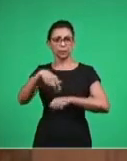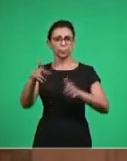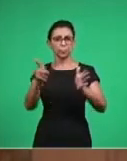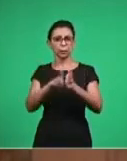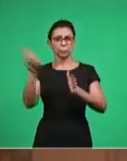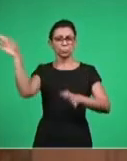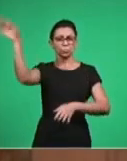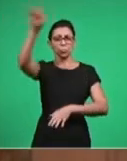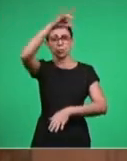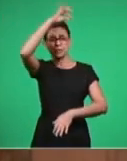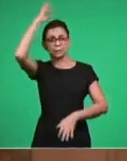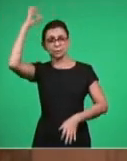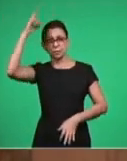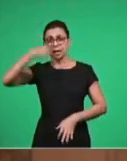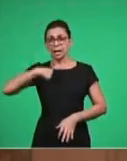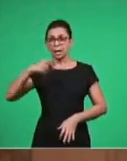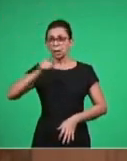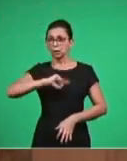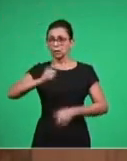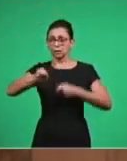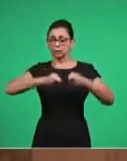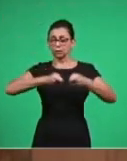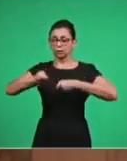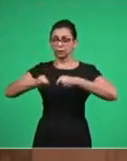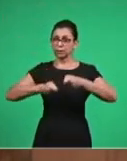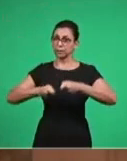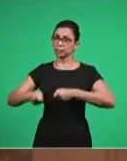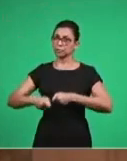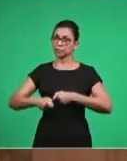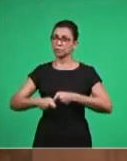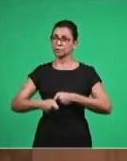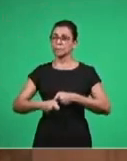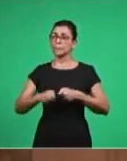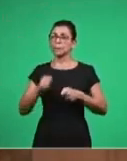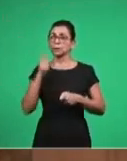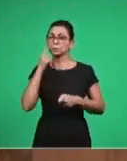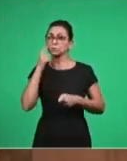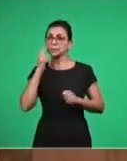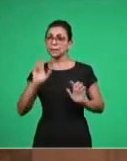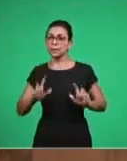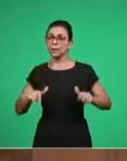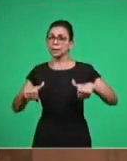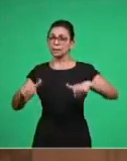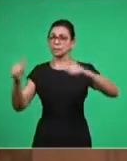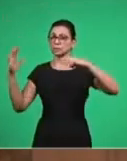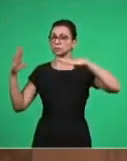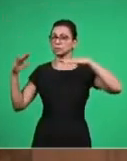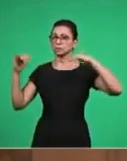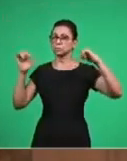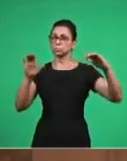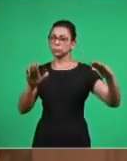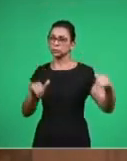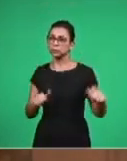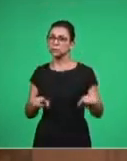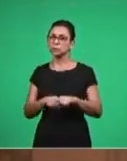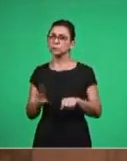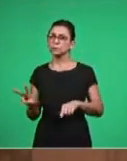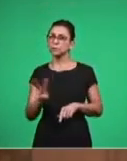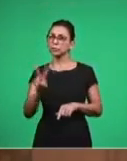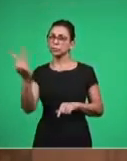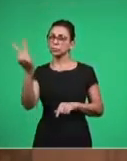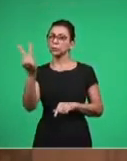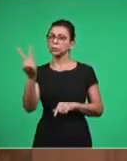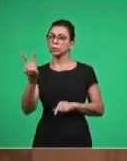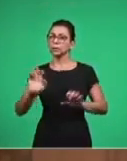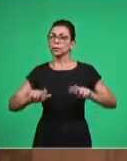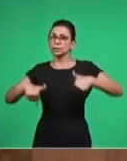government, the ministry is not for man. It's not for us. It's for the Holy Spirit. Even the angels